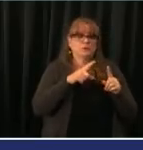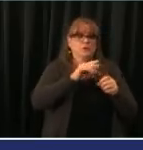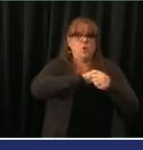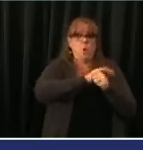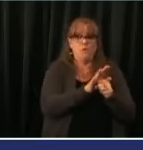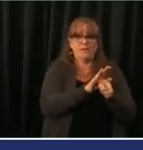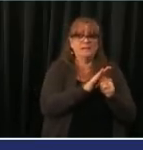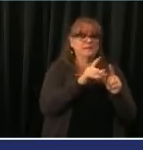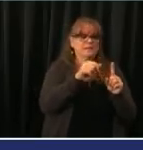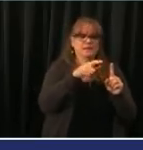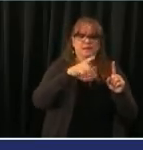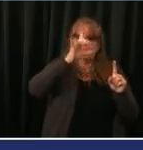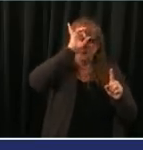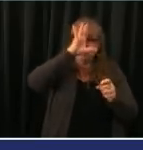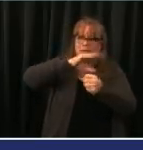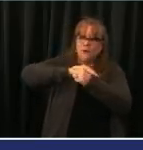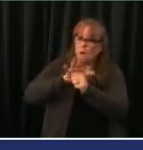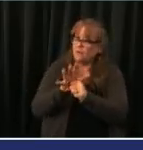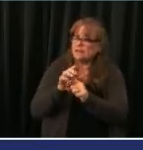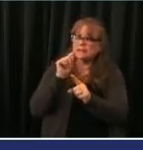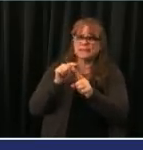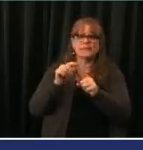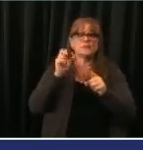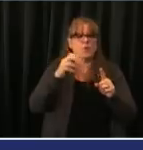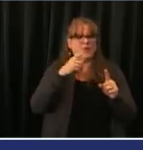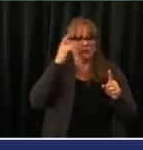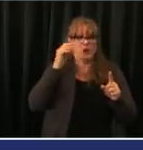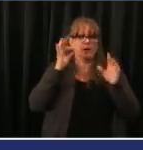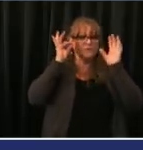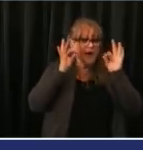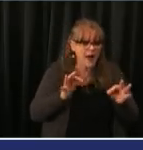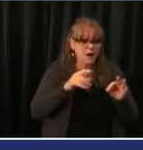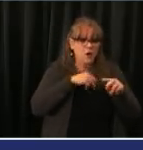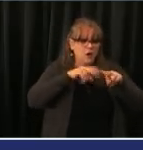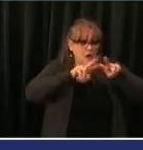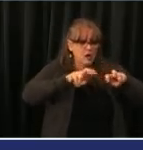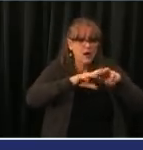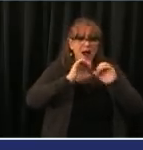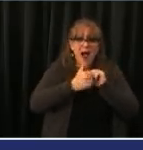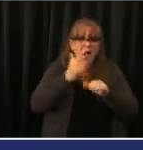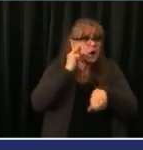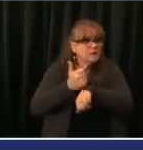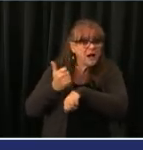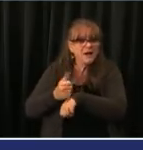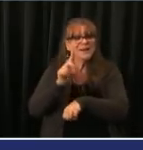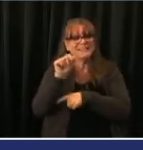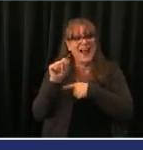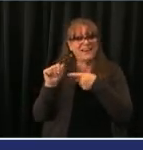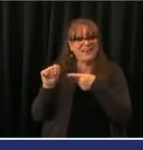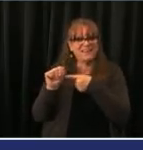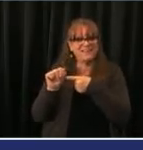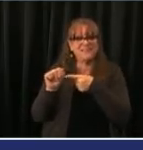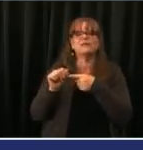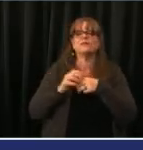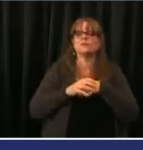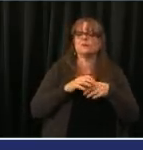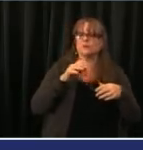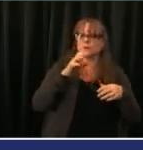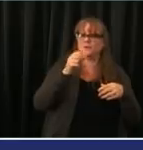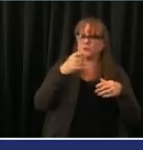to change if there's additional or different information we get about the number of vaccines that we will be receiving in a different week, and today's announcement is no